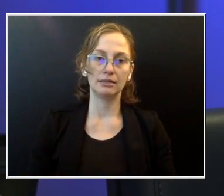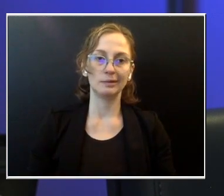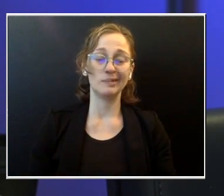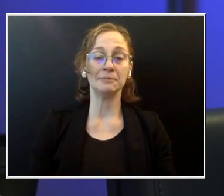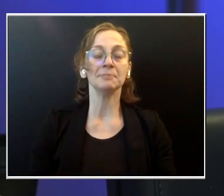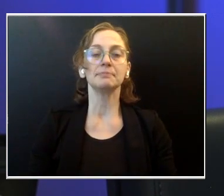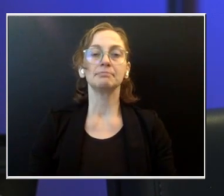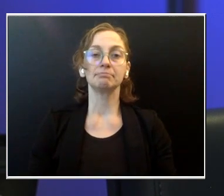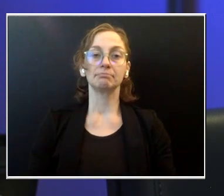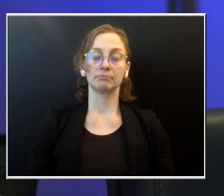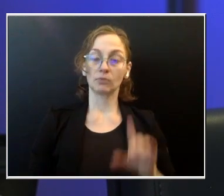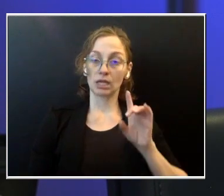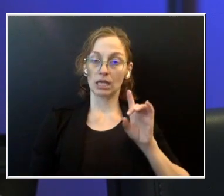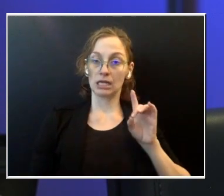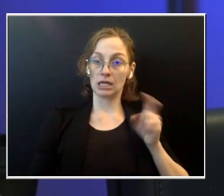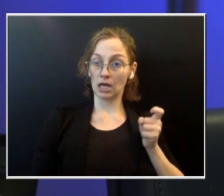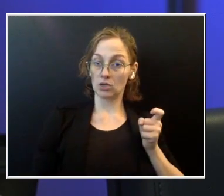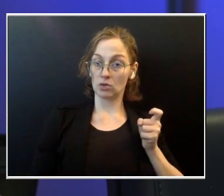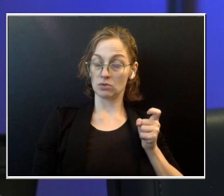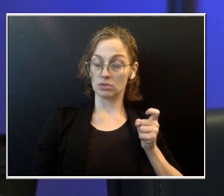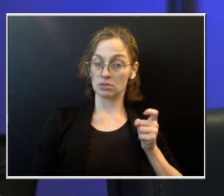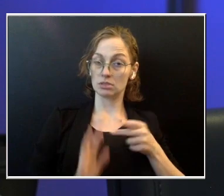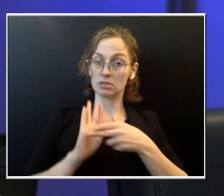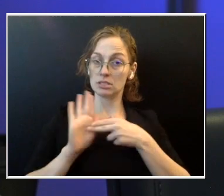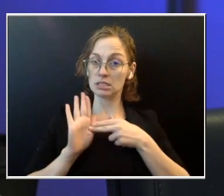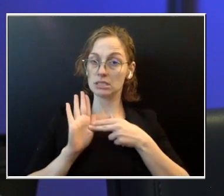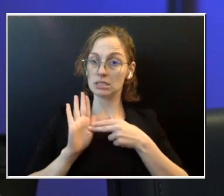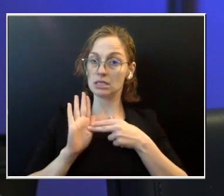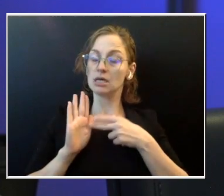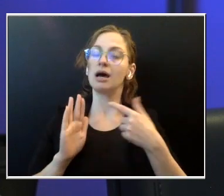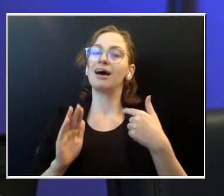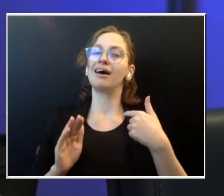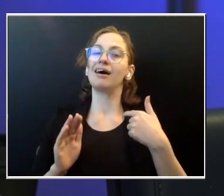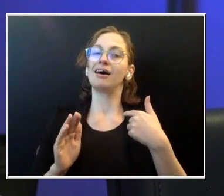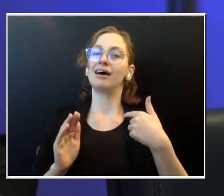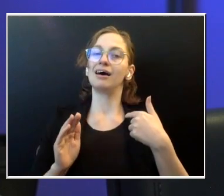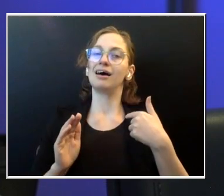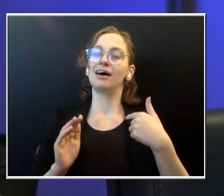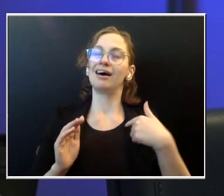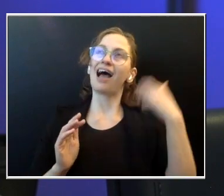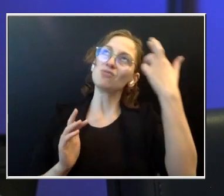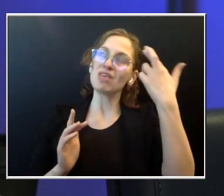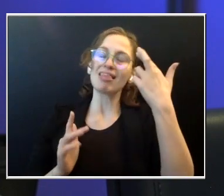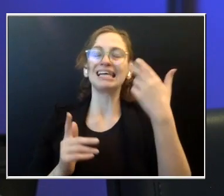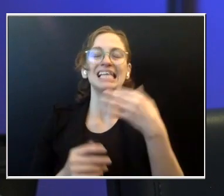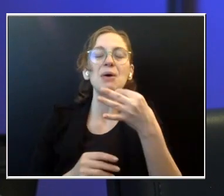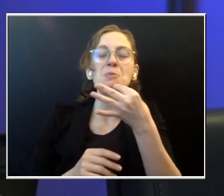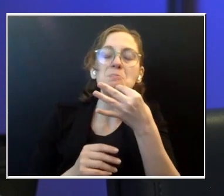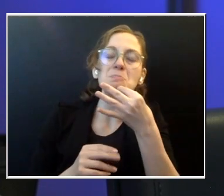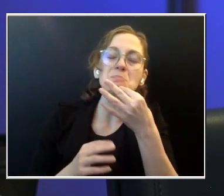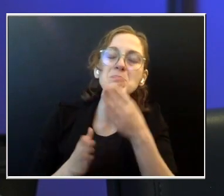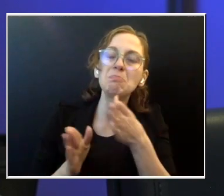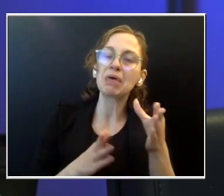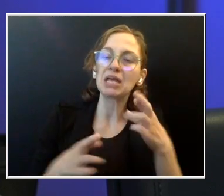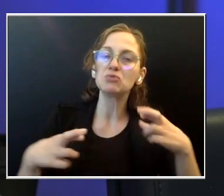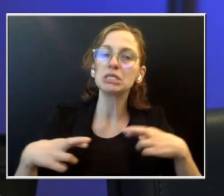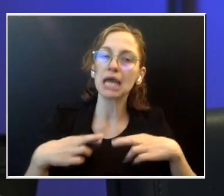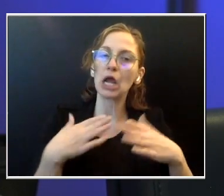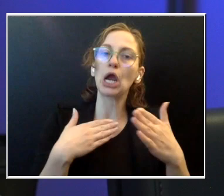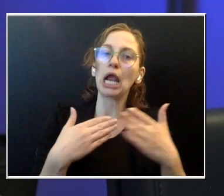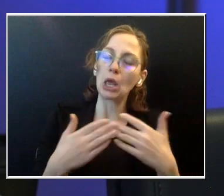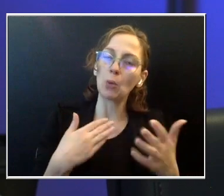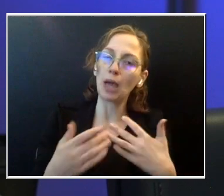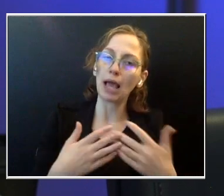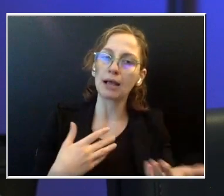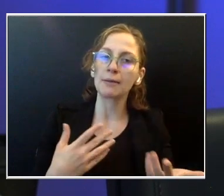realized that I was nearing retirement anyway, and that's not. I only